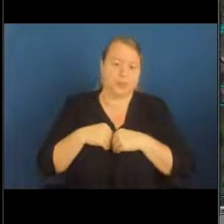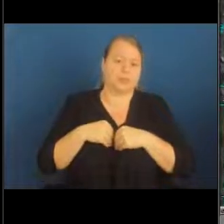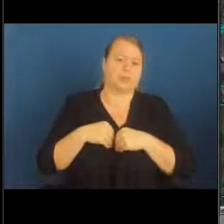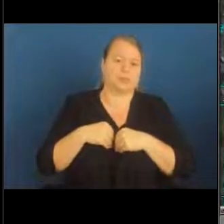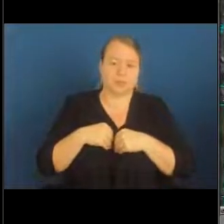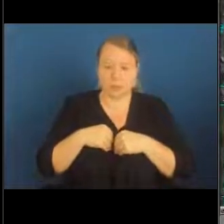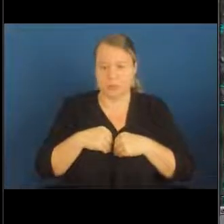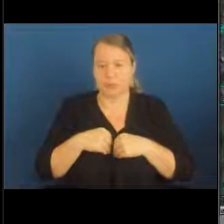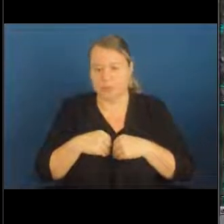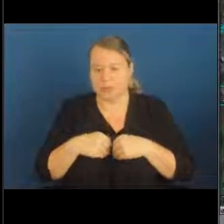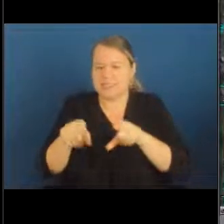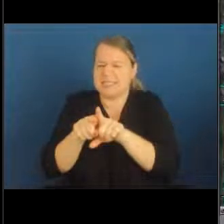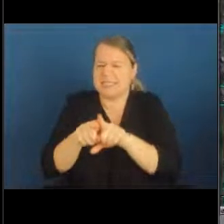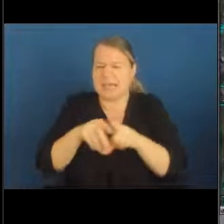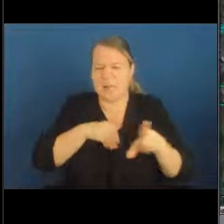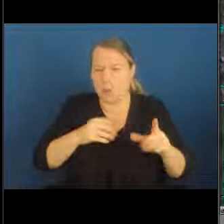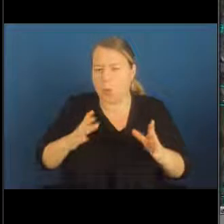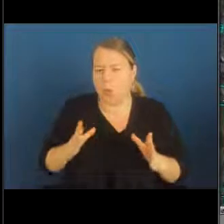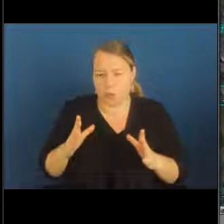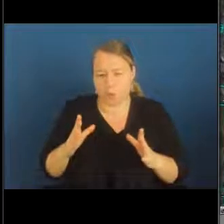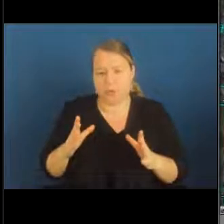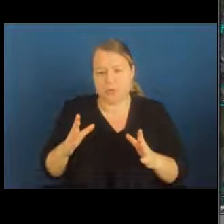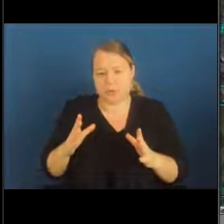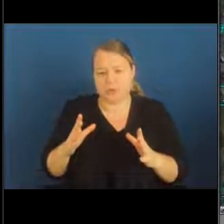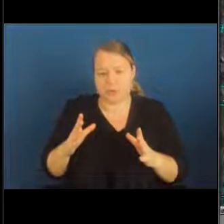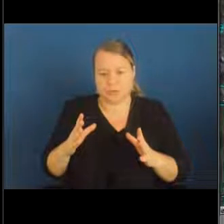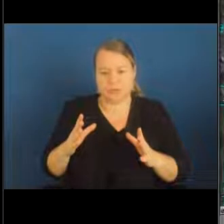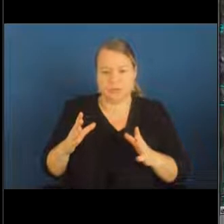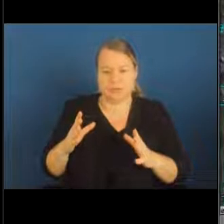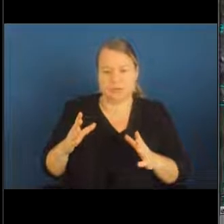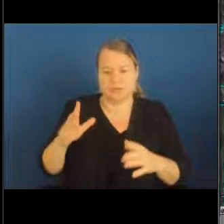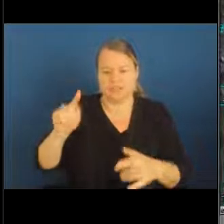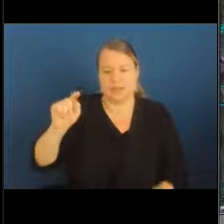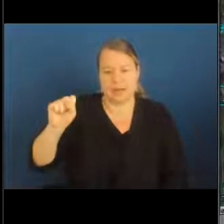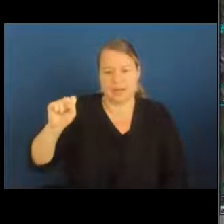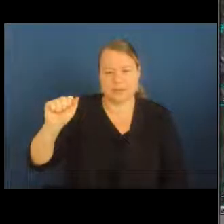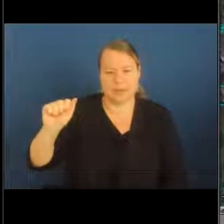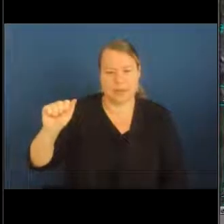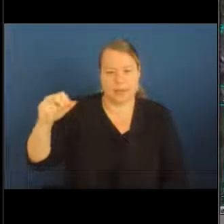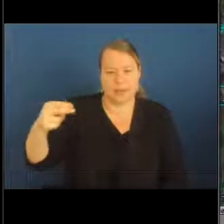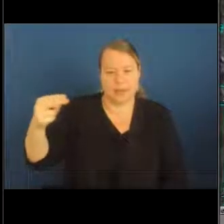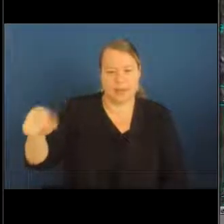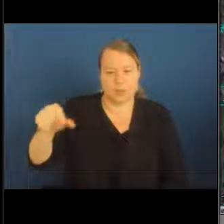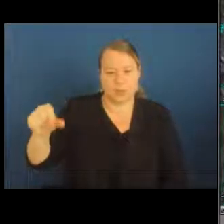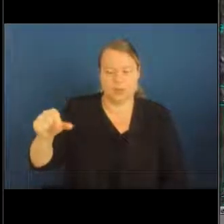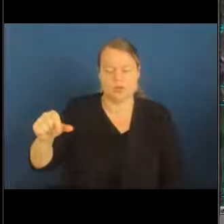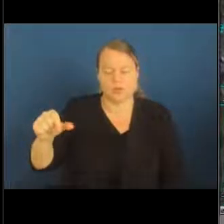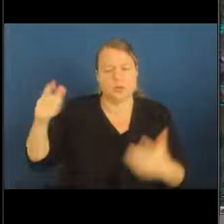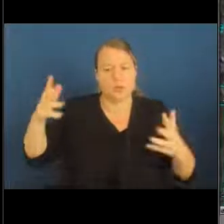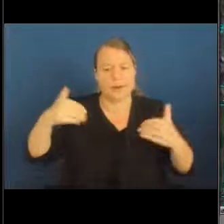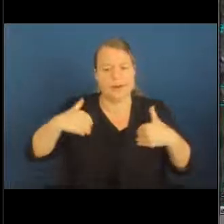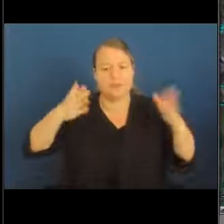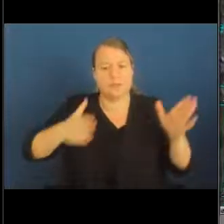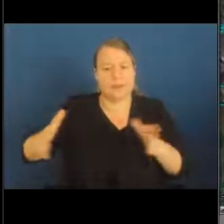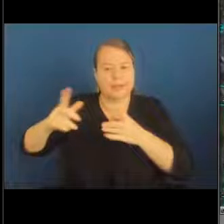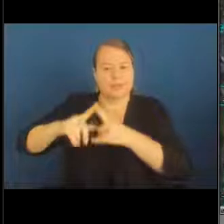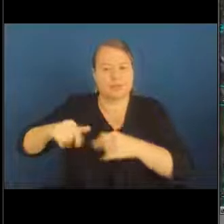owned by the same owners as the TSA headquarters, and they do have plans to develop